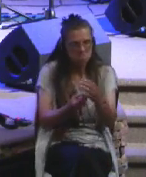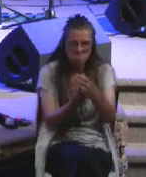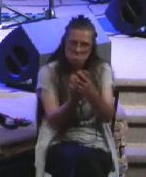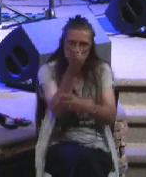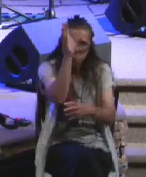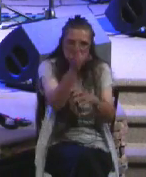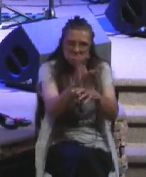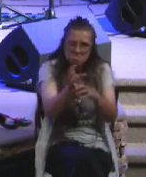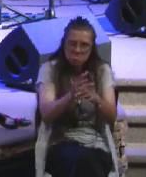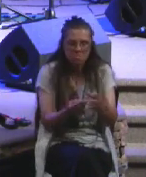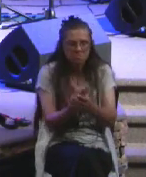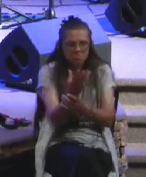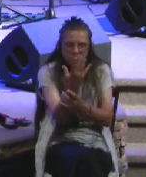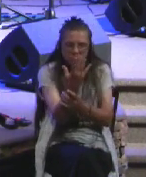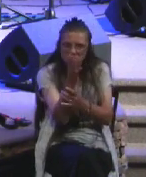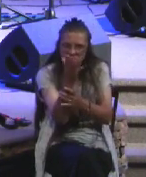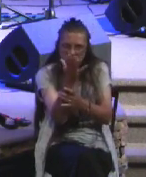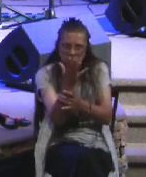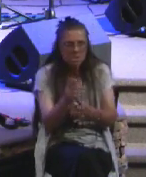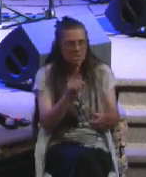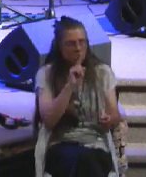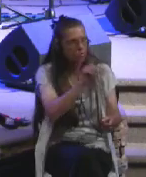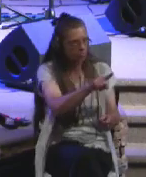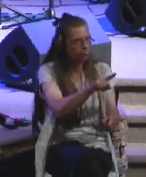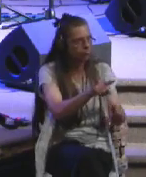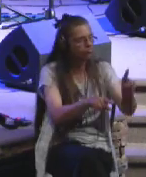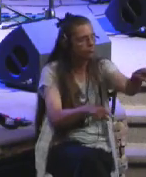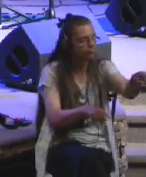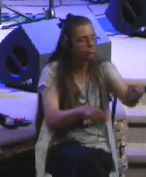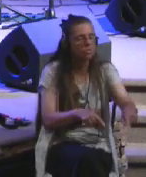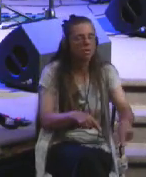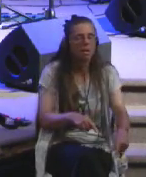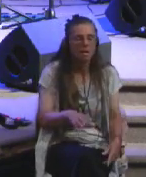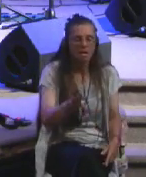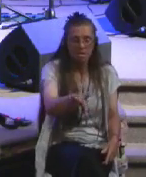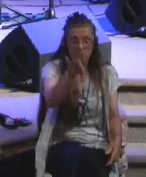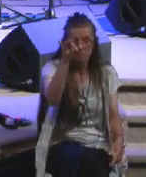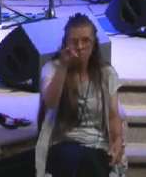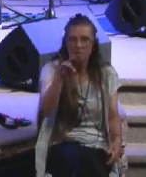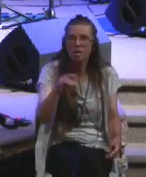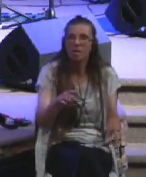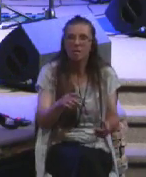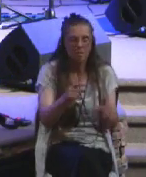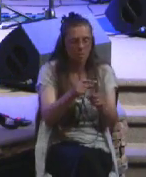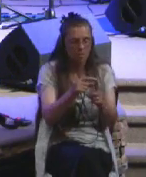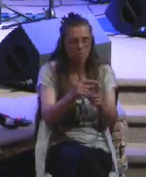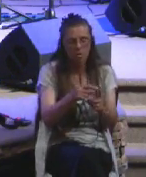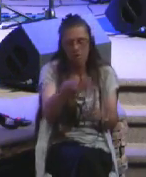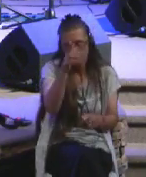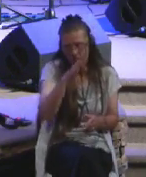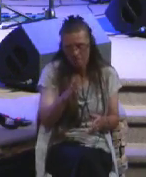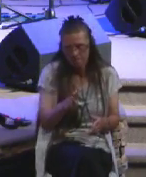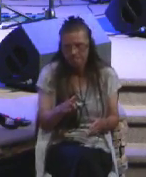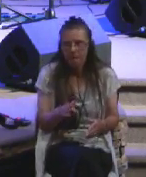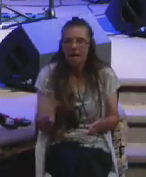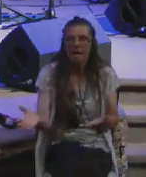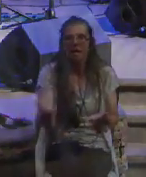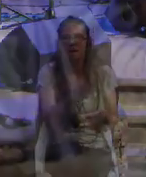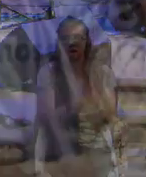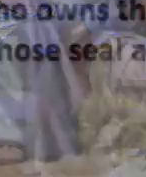stake. And so he issues the order, and here's where we pick up from the word of God. But as they were